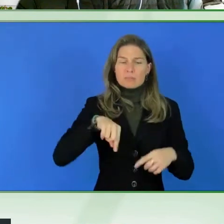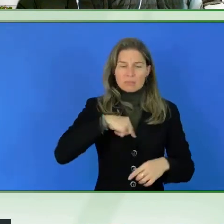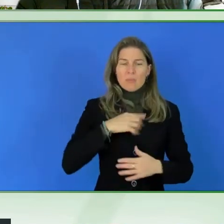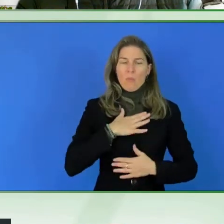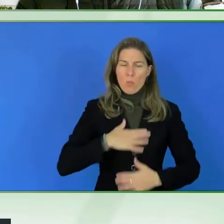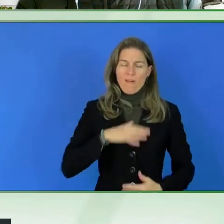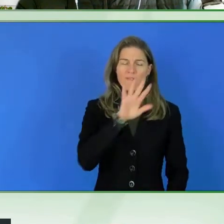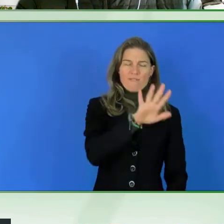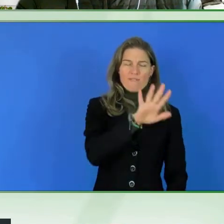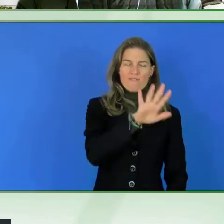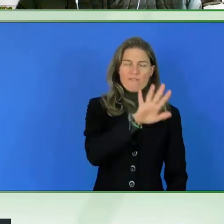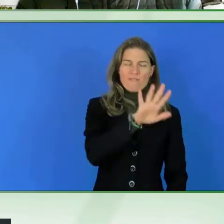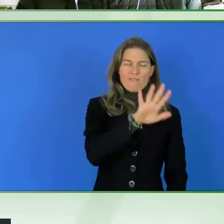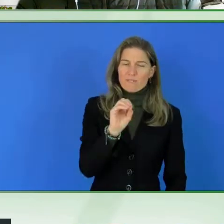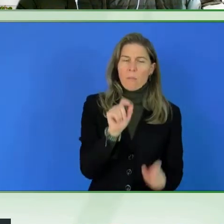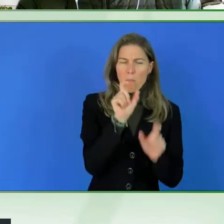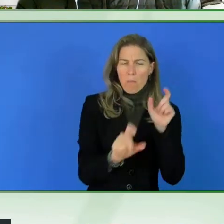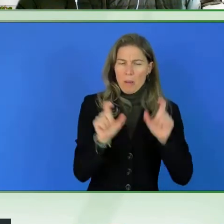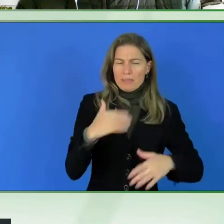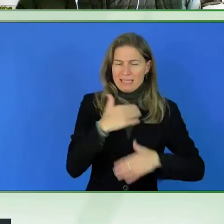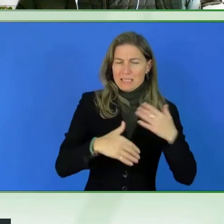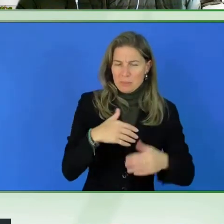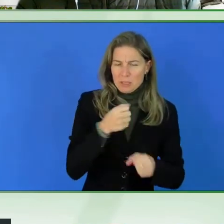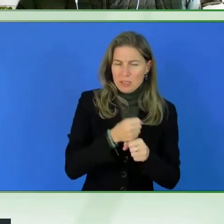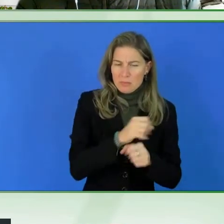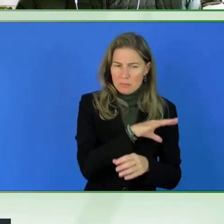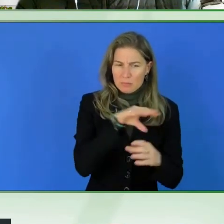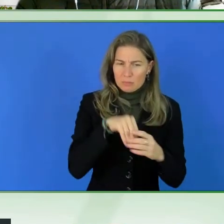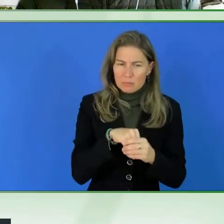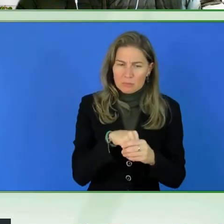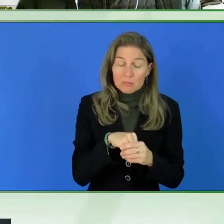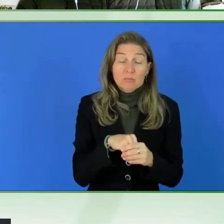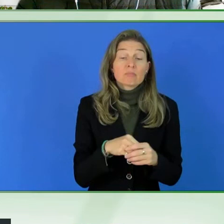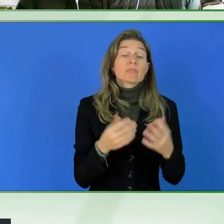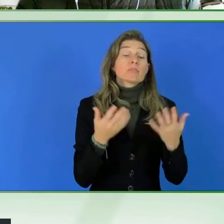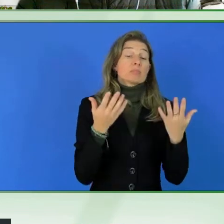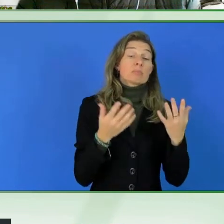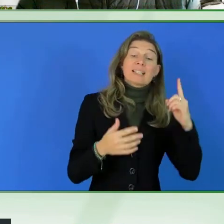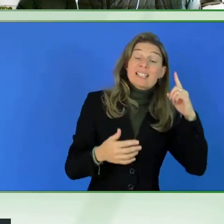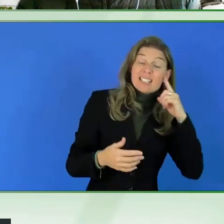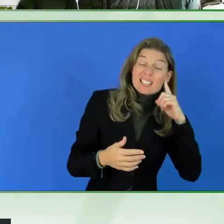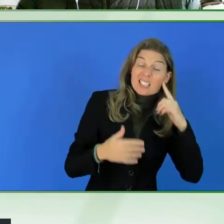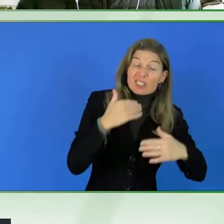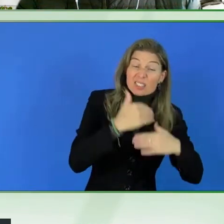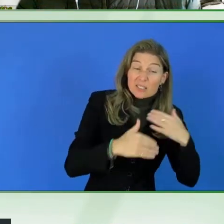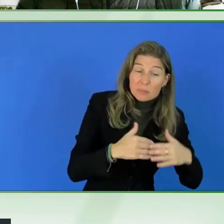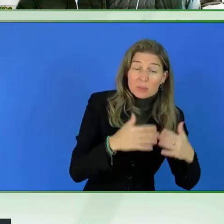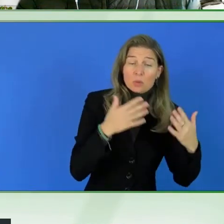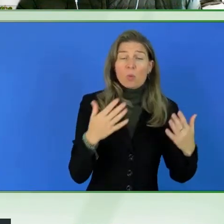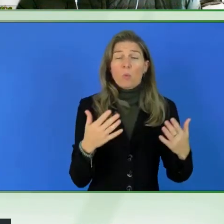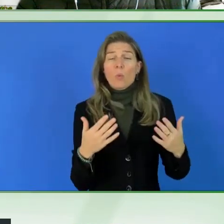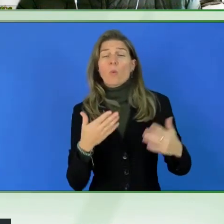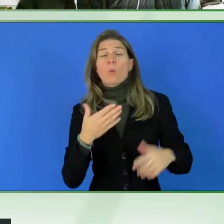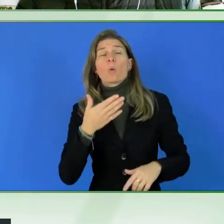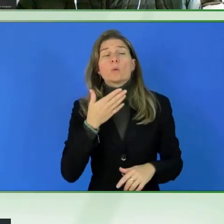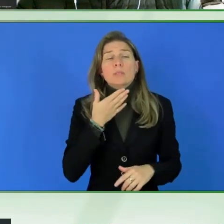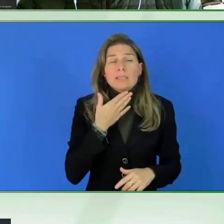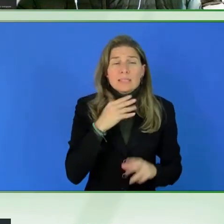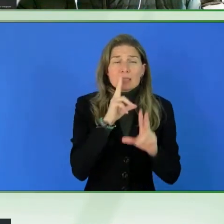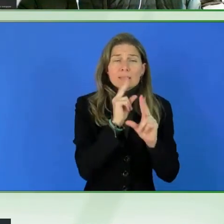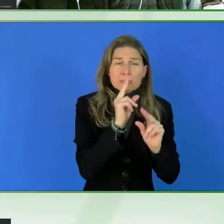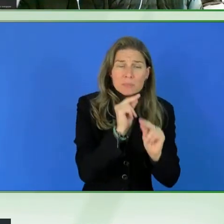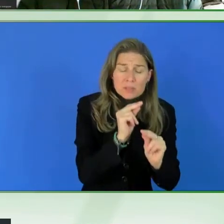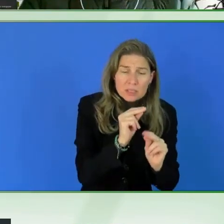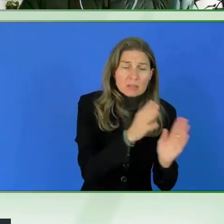From hiring people with hearing and speaking disabilities to people with physical visual disability.